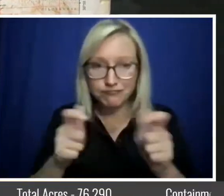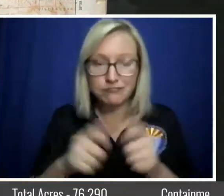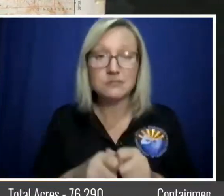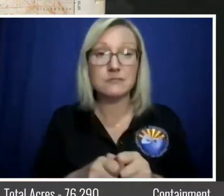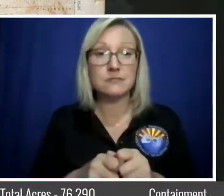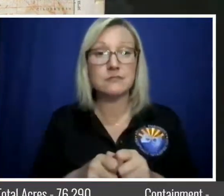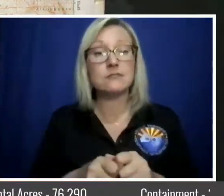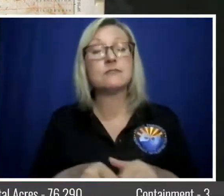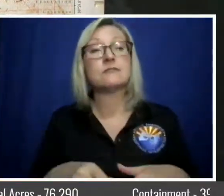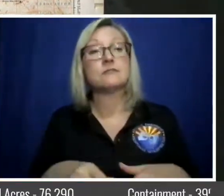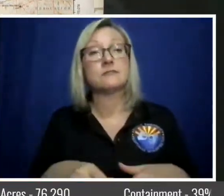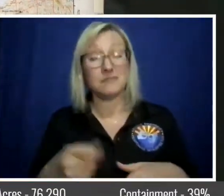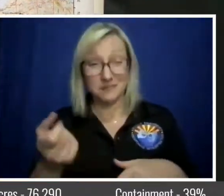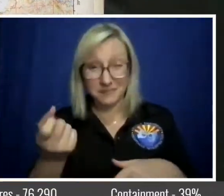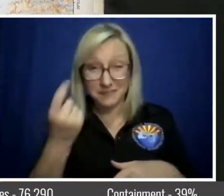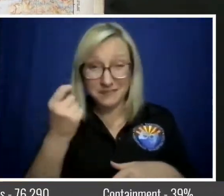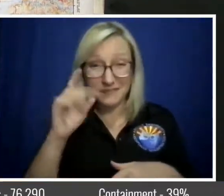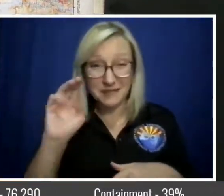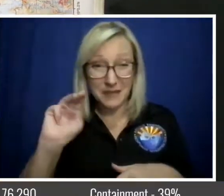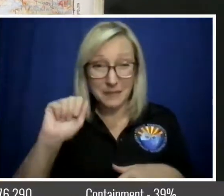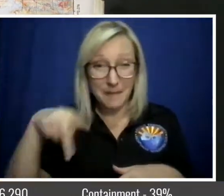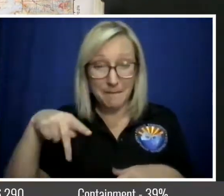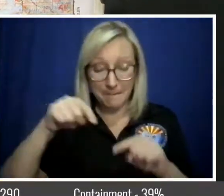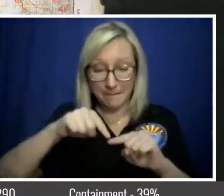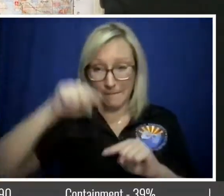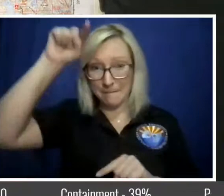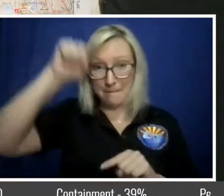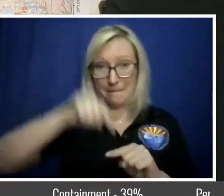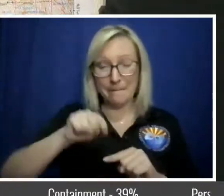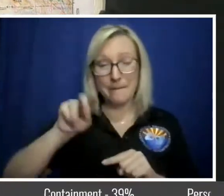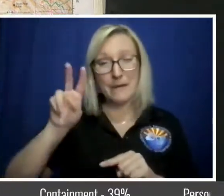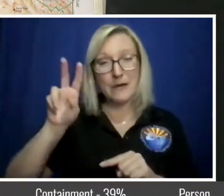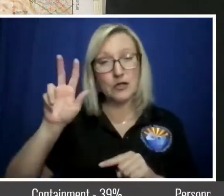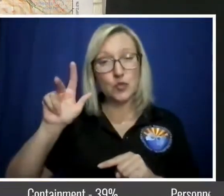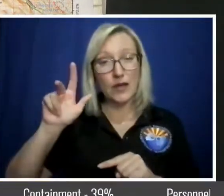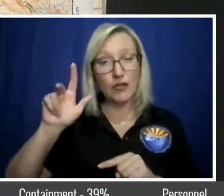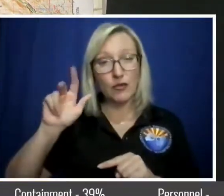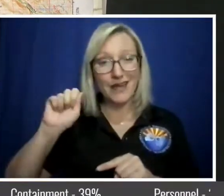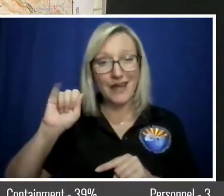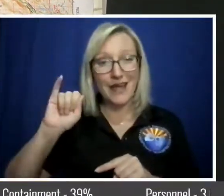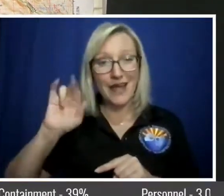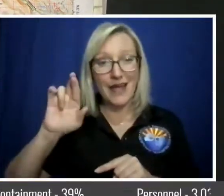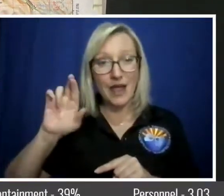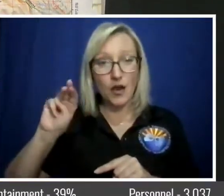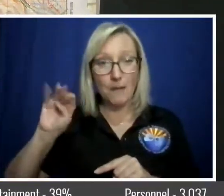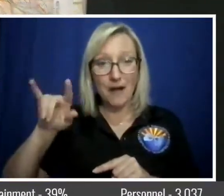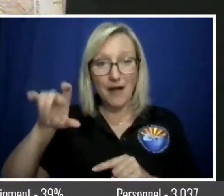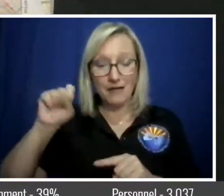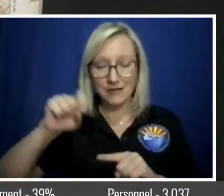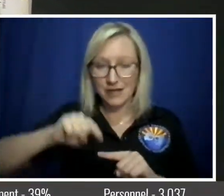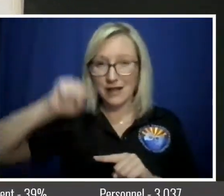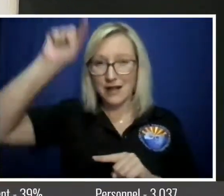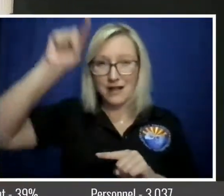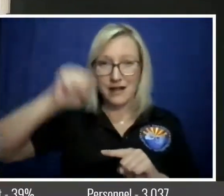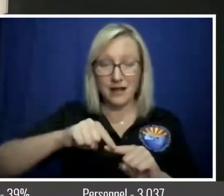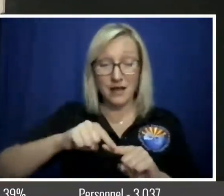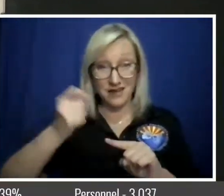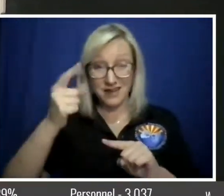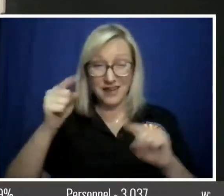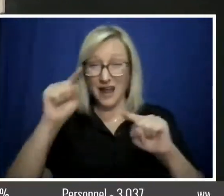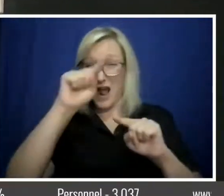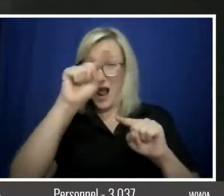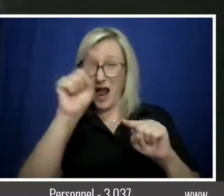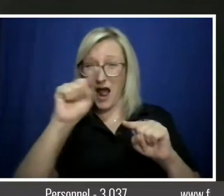is roughly 22, 23 air miles from north to south. And the way this line goes back and forth, 50,